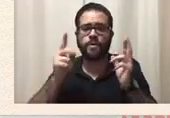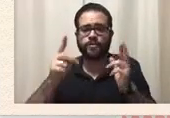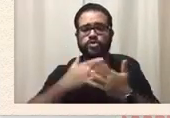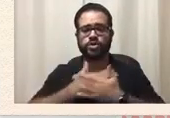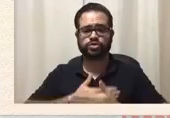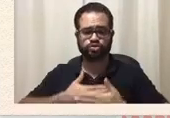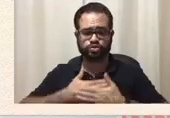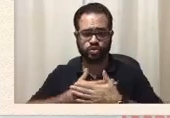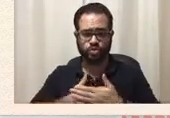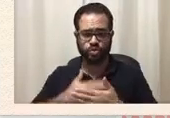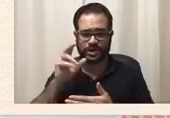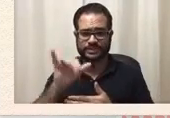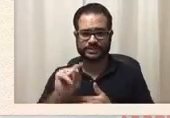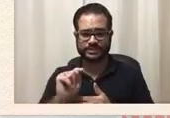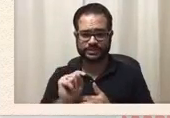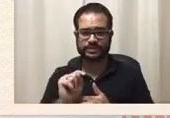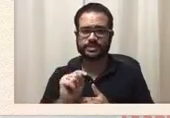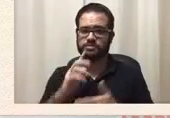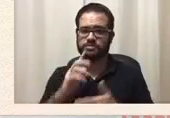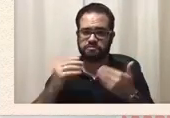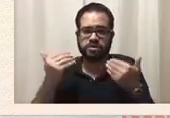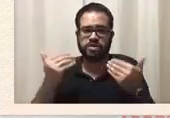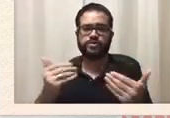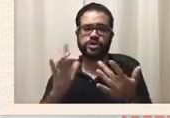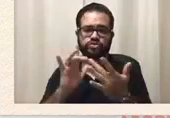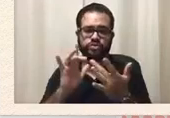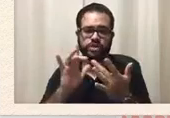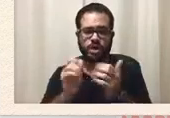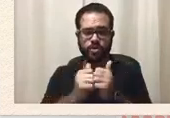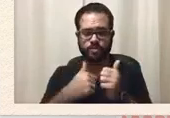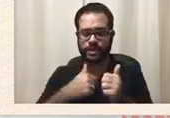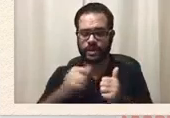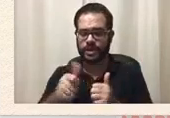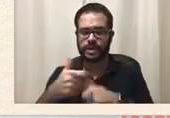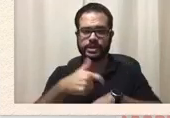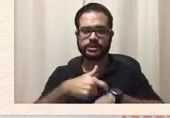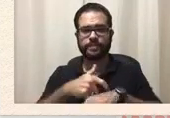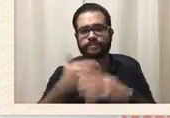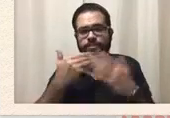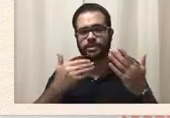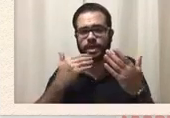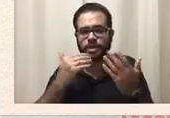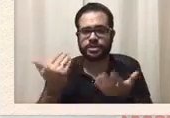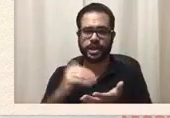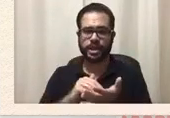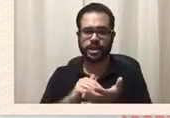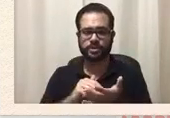free to reach out anytime. Thank you again, Family Cafe.